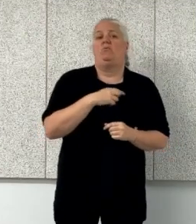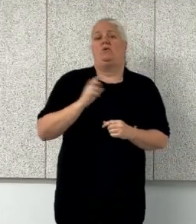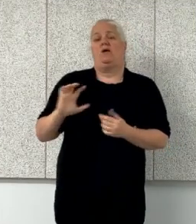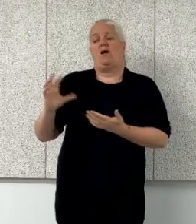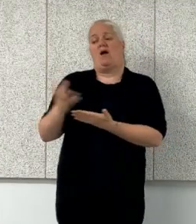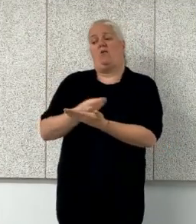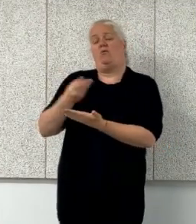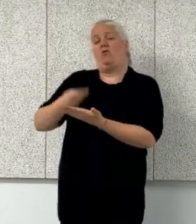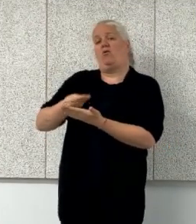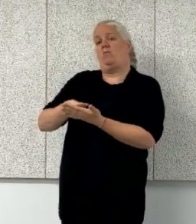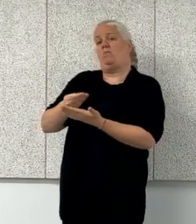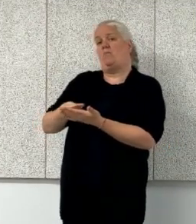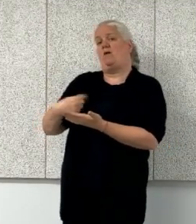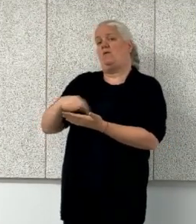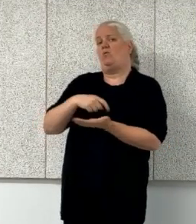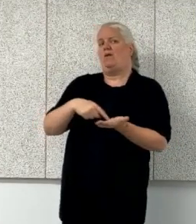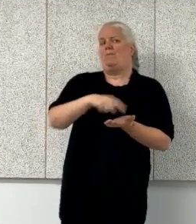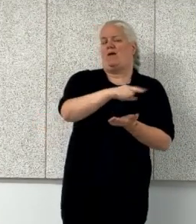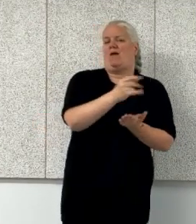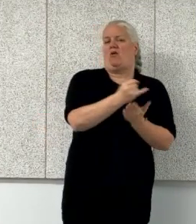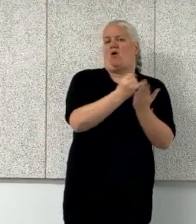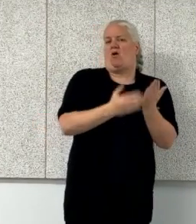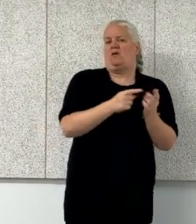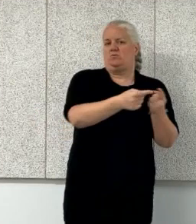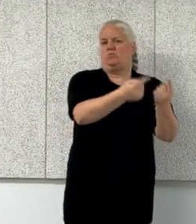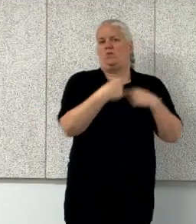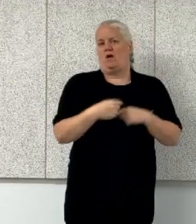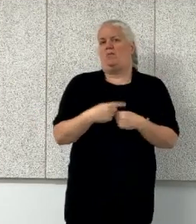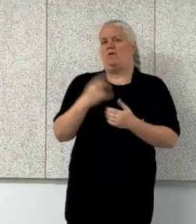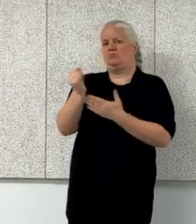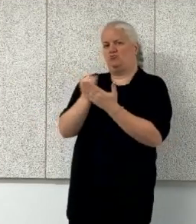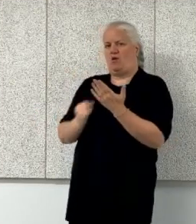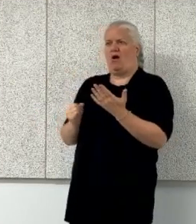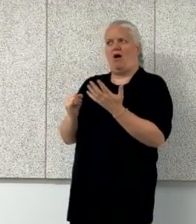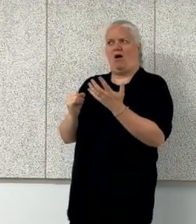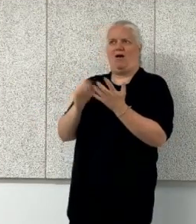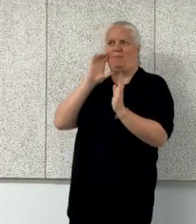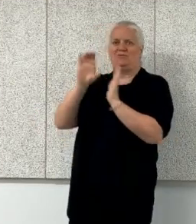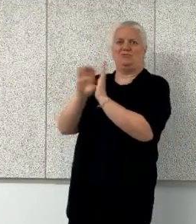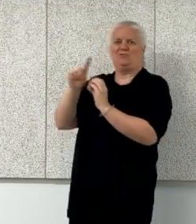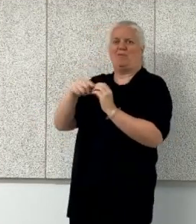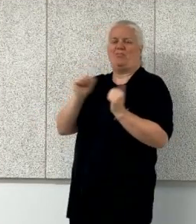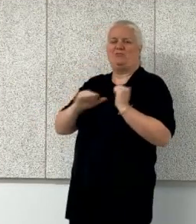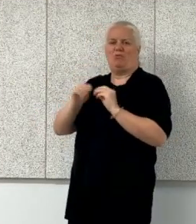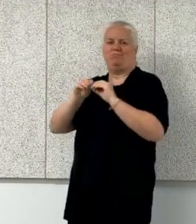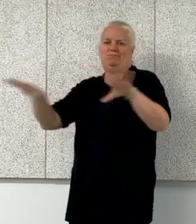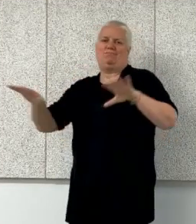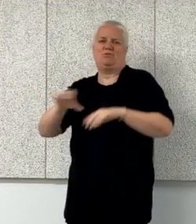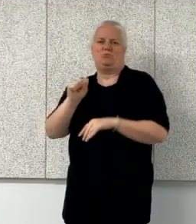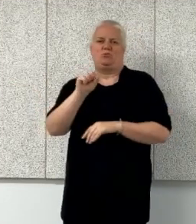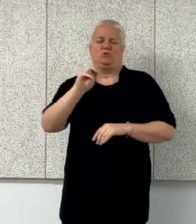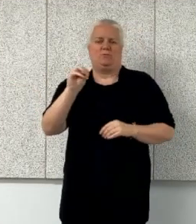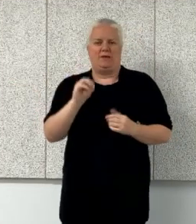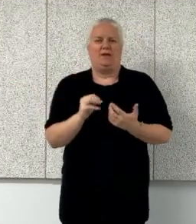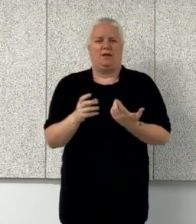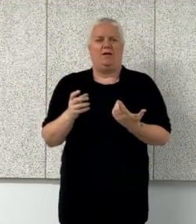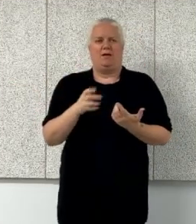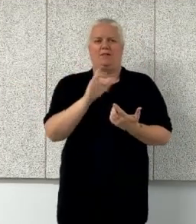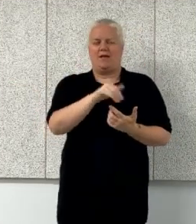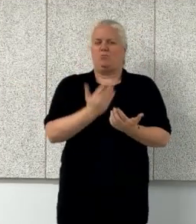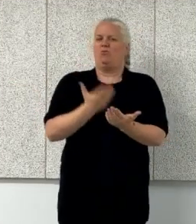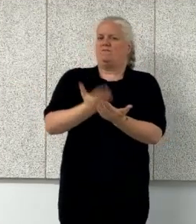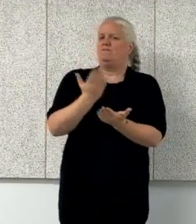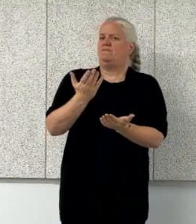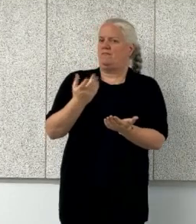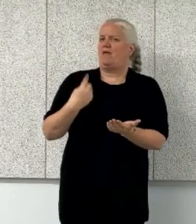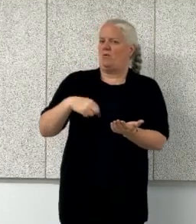make a big thing of it. We're just going to do it. You know, this Name Your Price ticketing initiative that we're going to talk about a little bit later, we've taken a really interesting